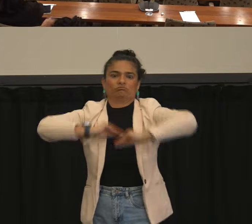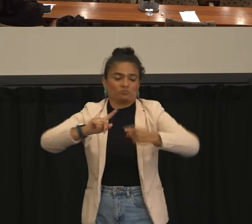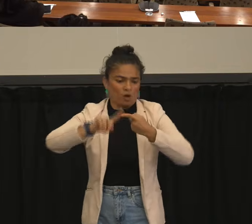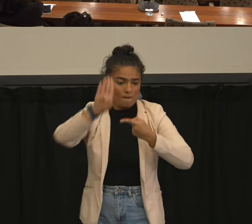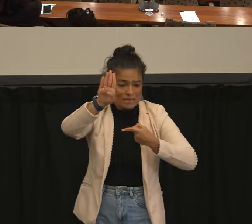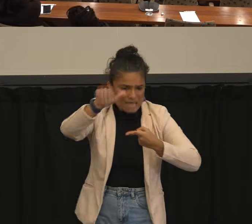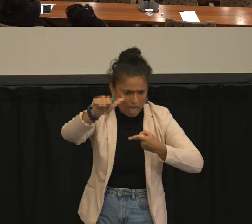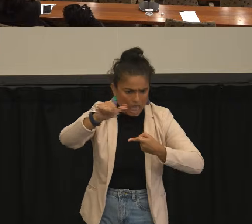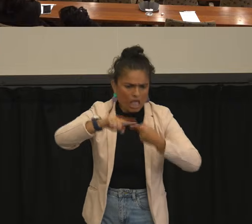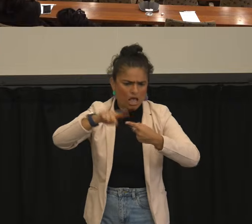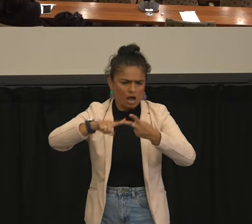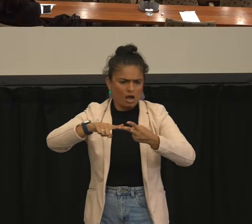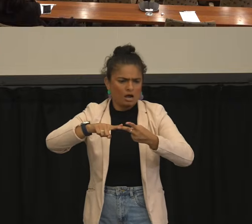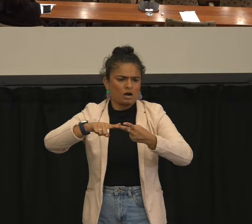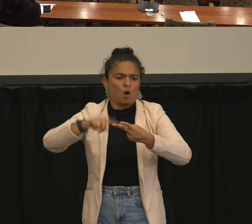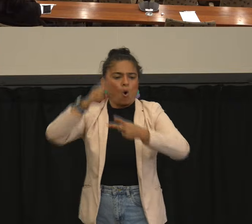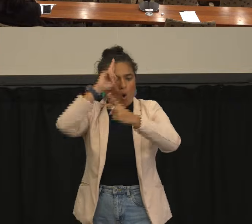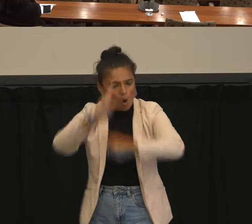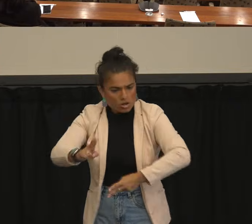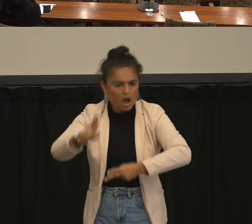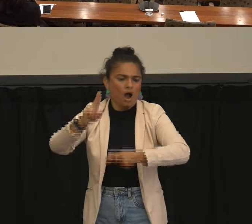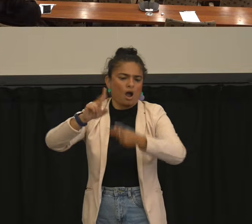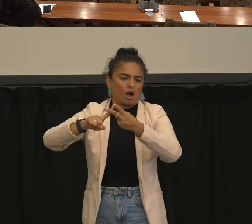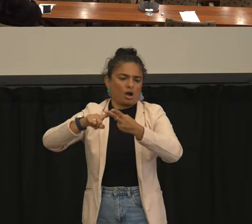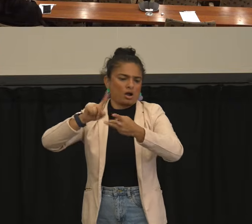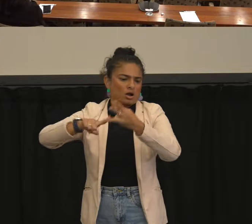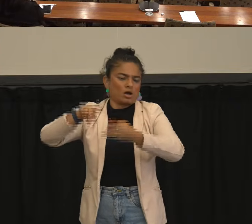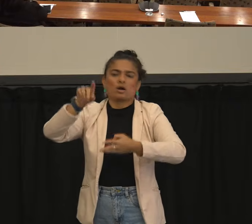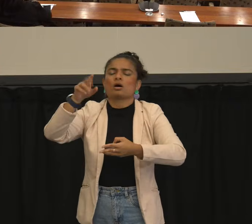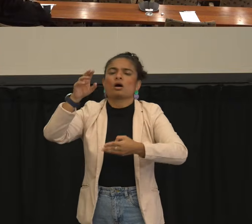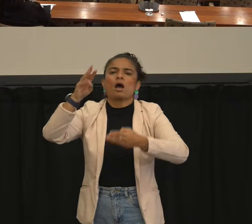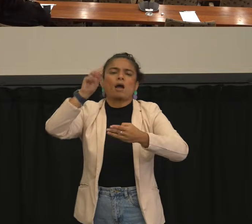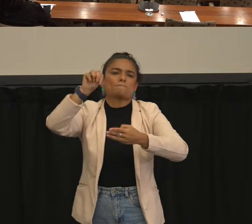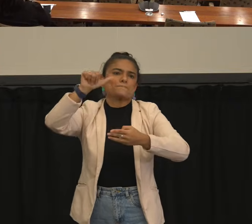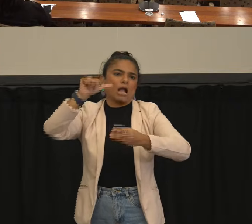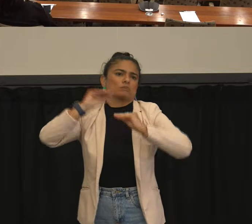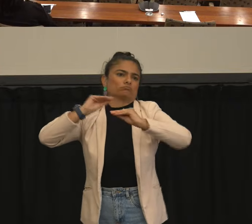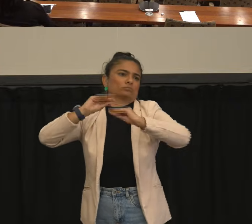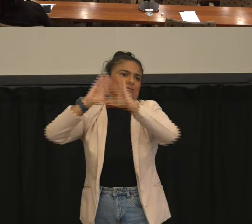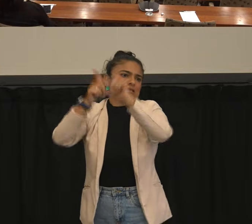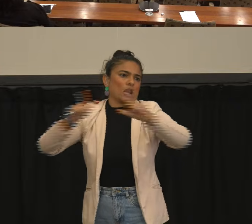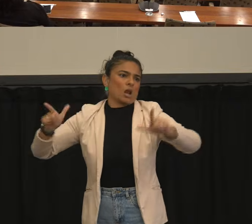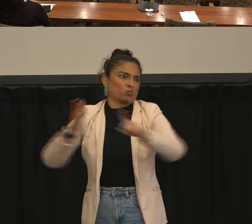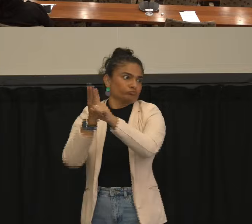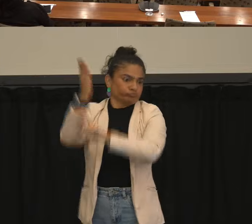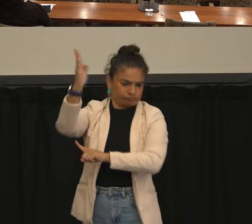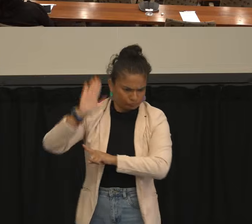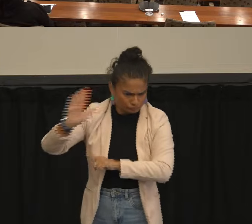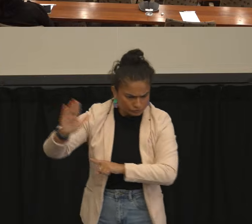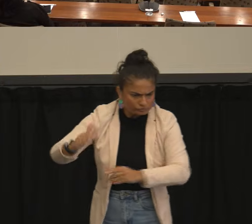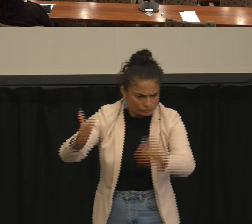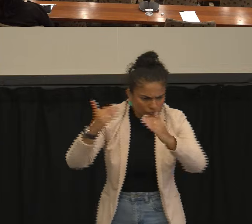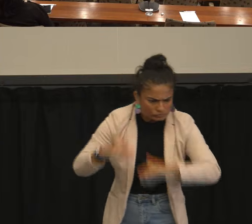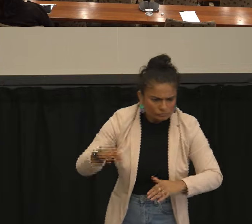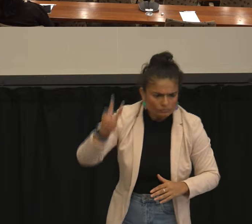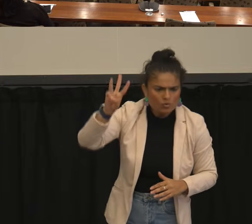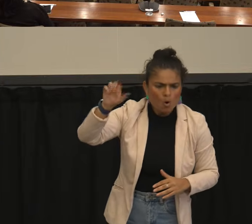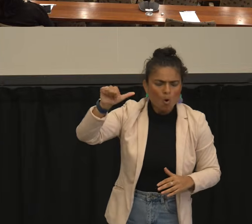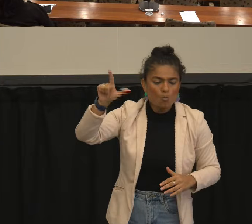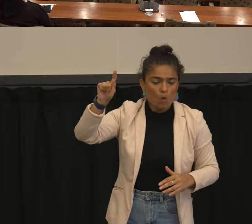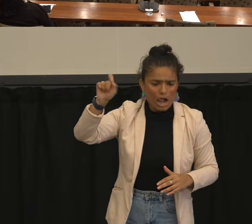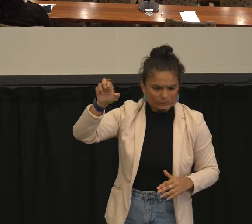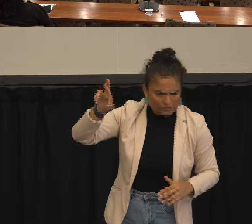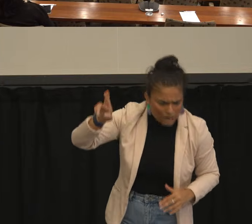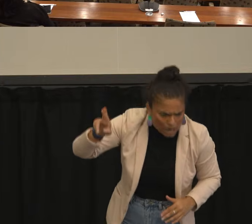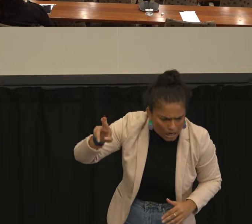University of the Witwatersrand has a BA and postgraduate SASL studies program.